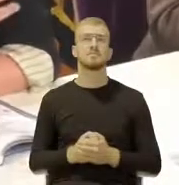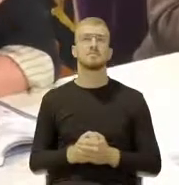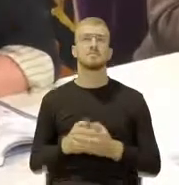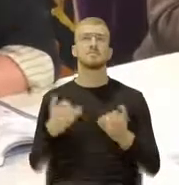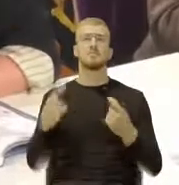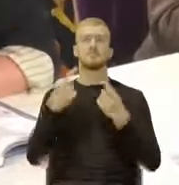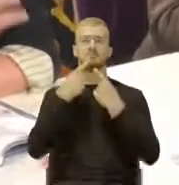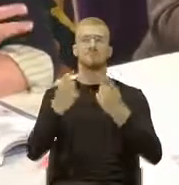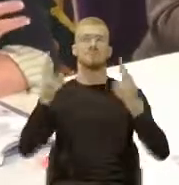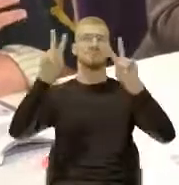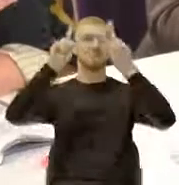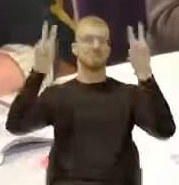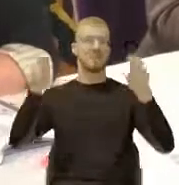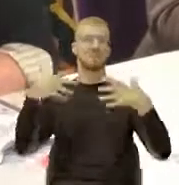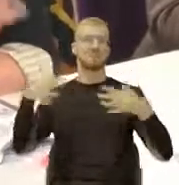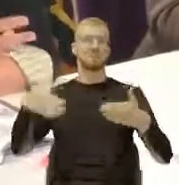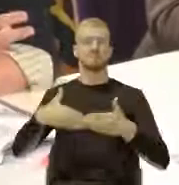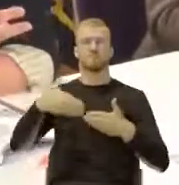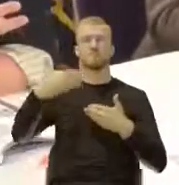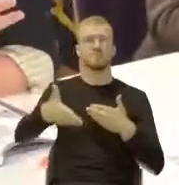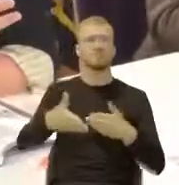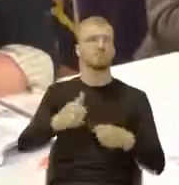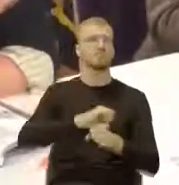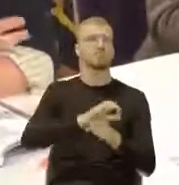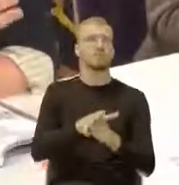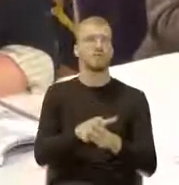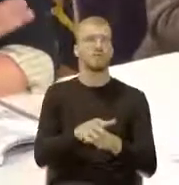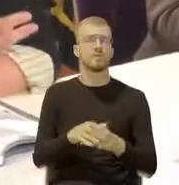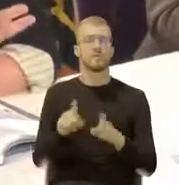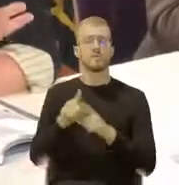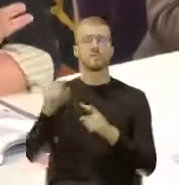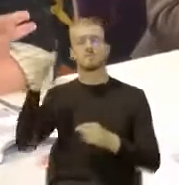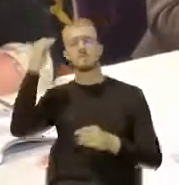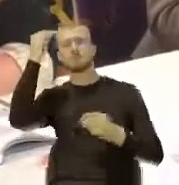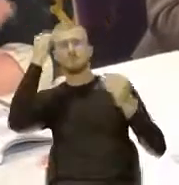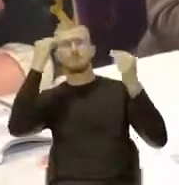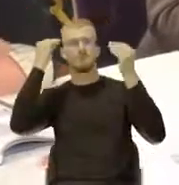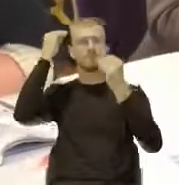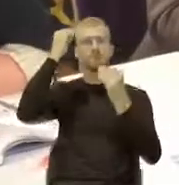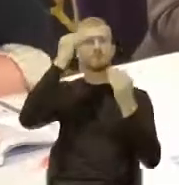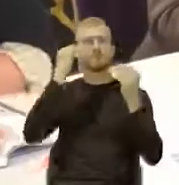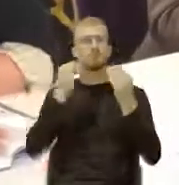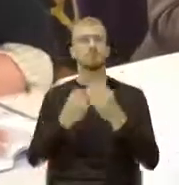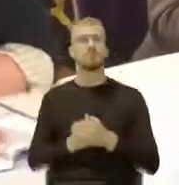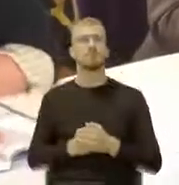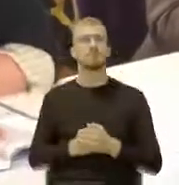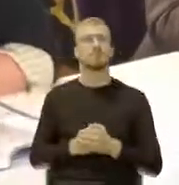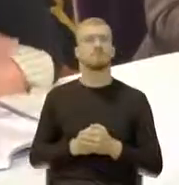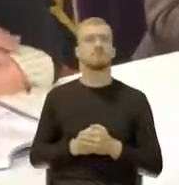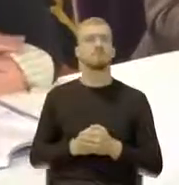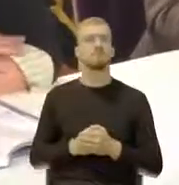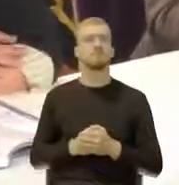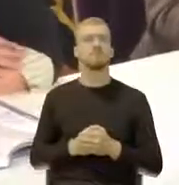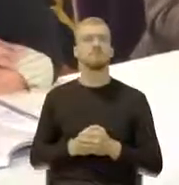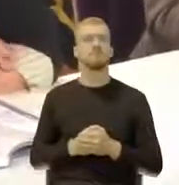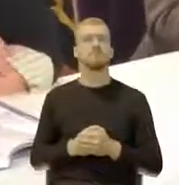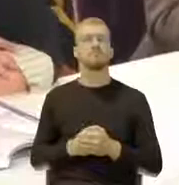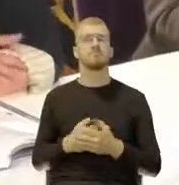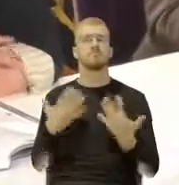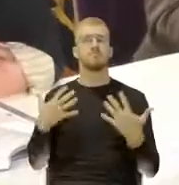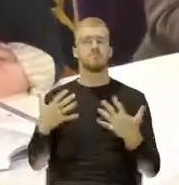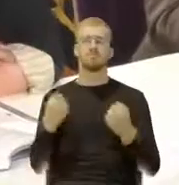safer, healthier, greener, and a fairer world. To make this, let me share 5